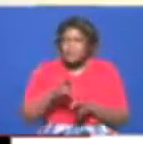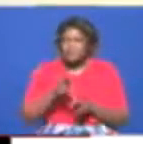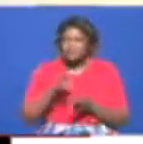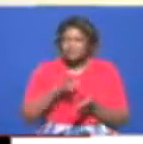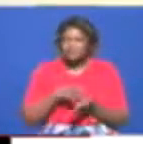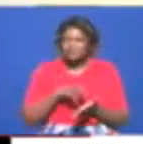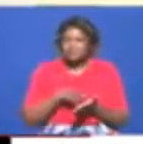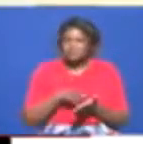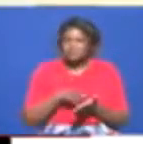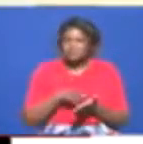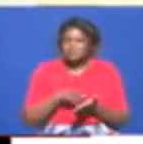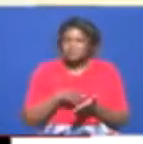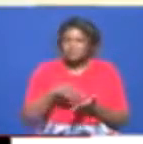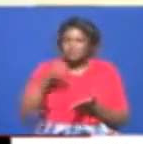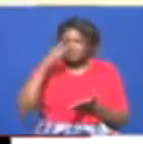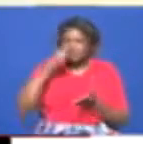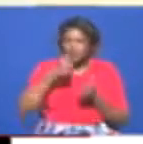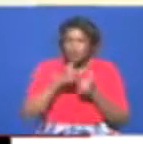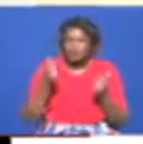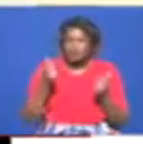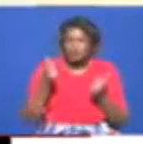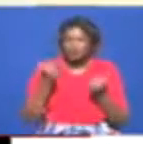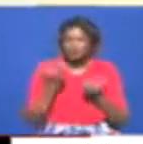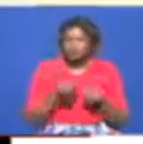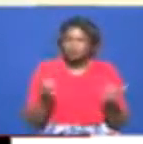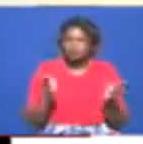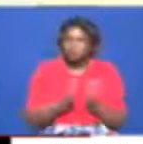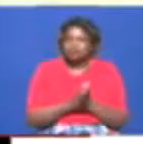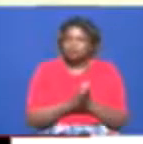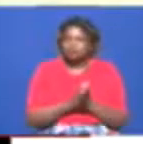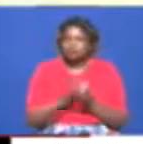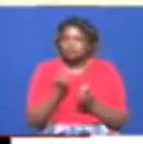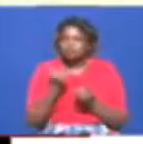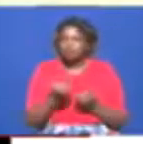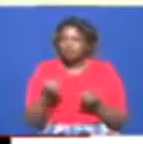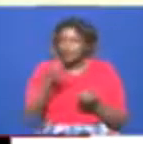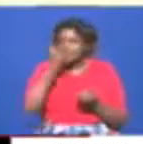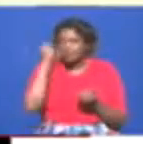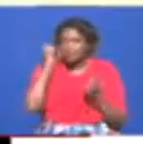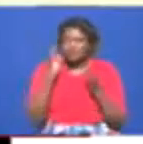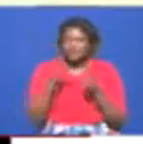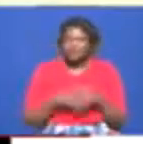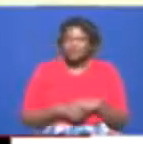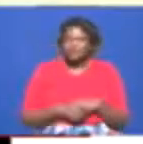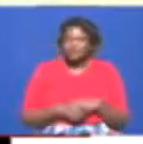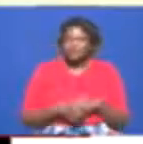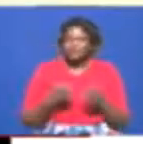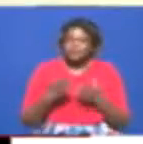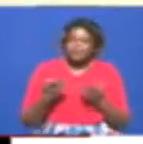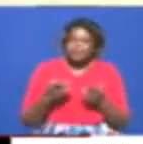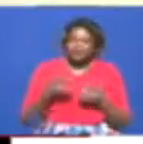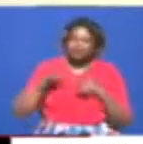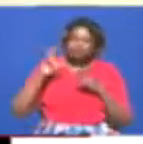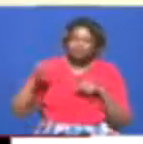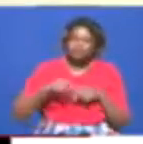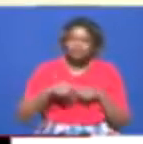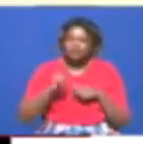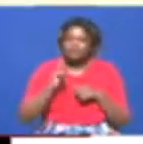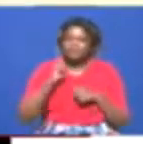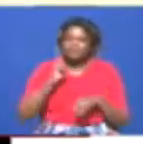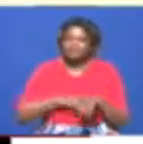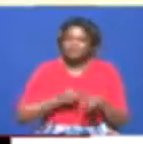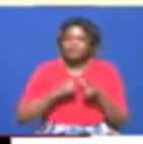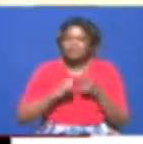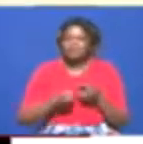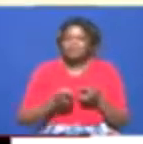cases for the well-being of their kids and for the well-being of watoto wengine. Because kama maybe ali defile wake this time, next time ni